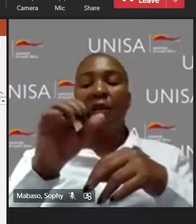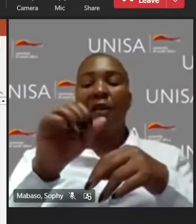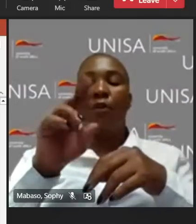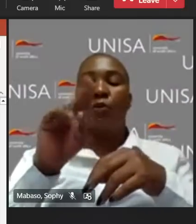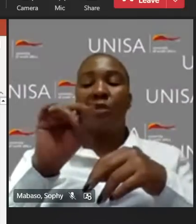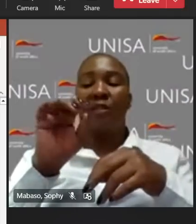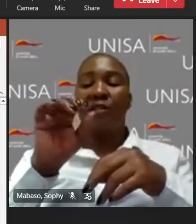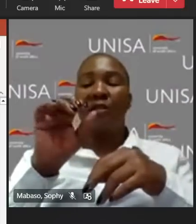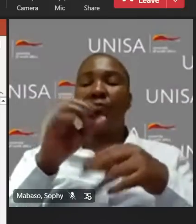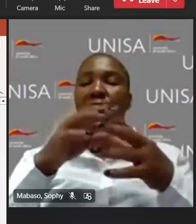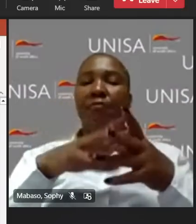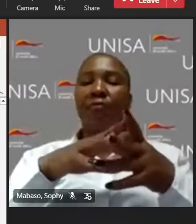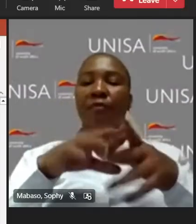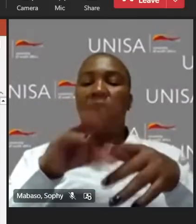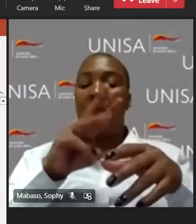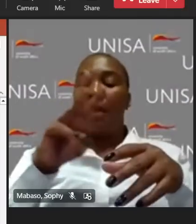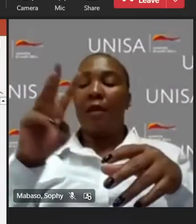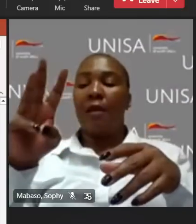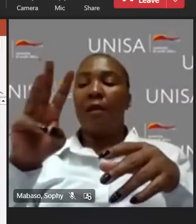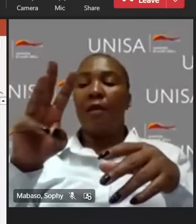finan@unisa.ac.za, or susdebt